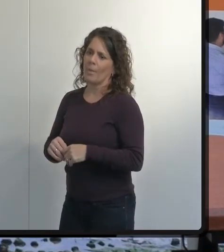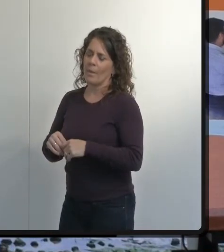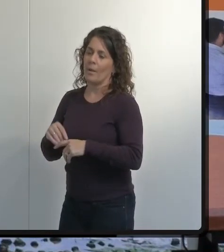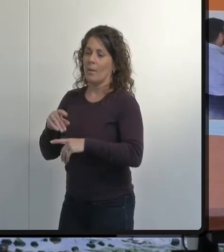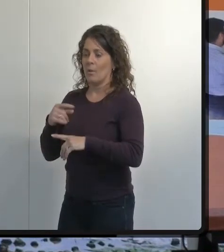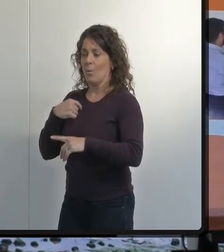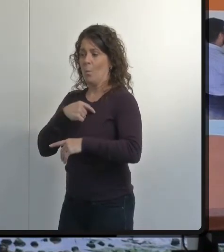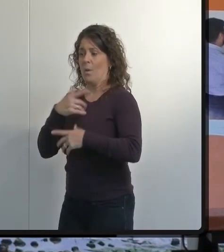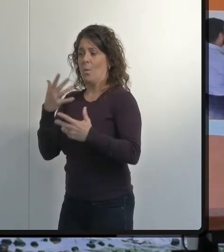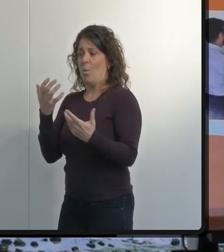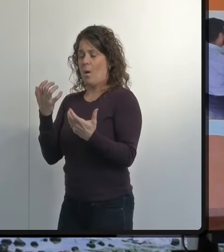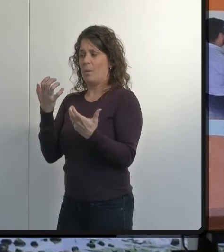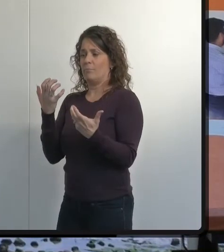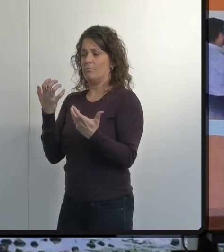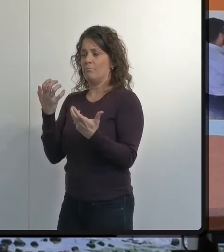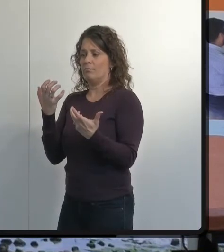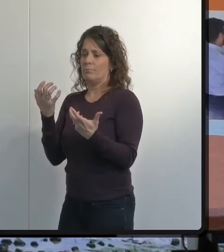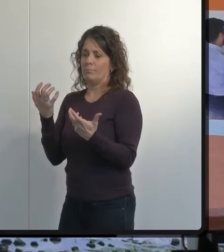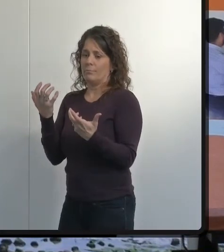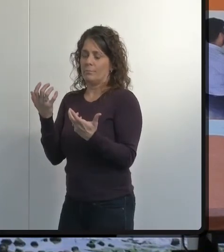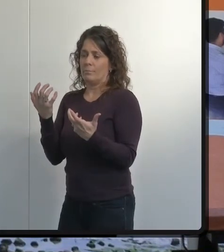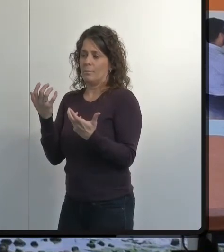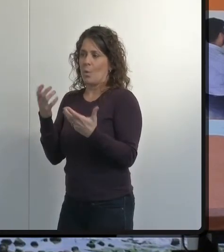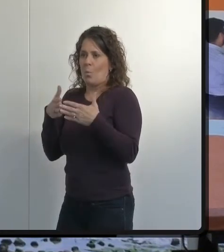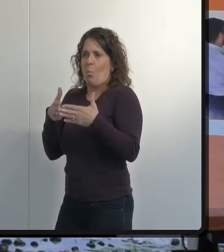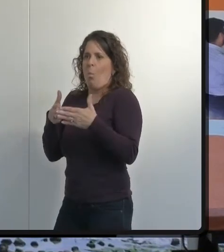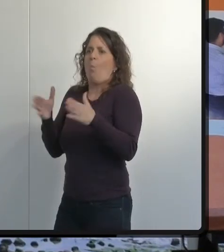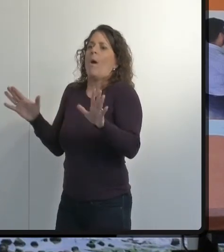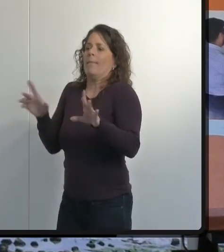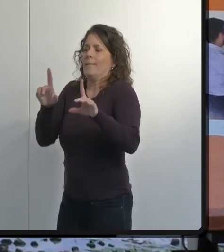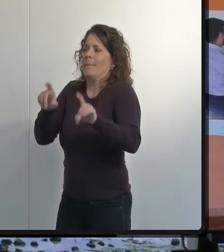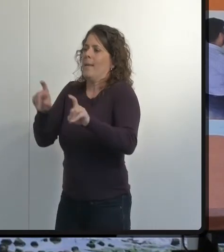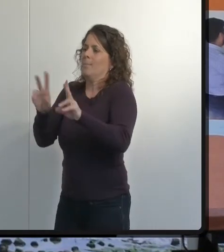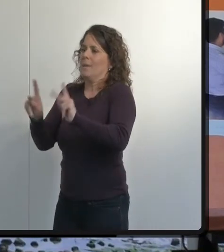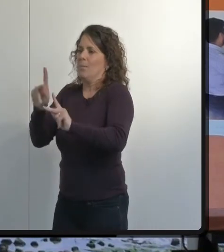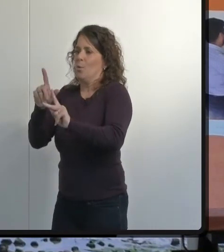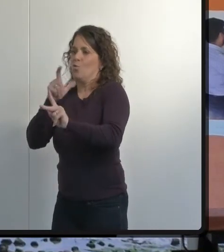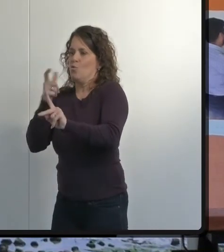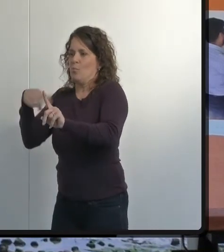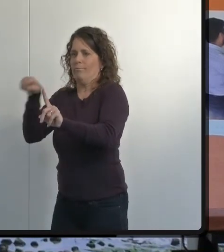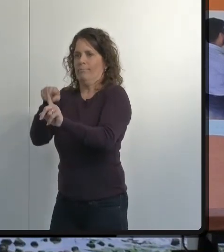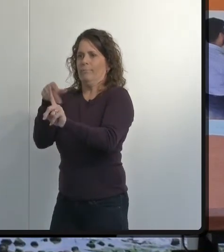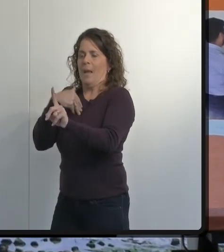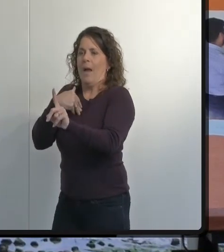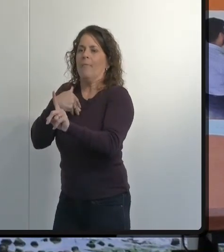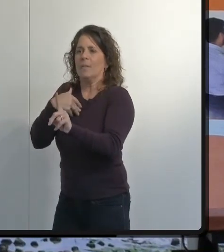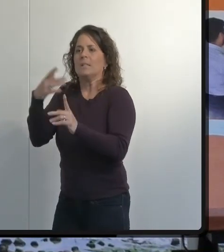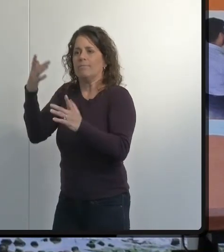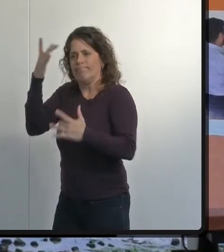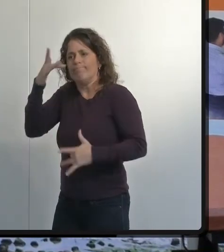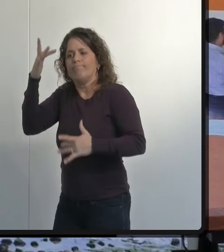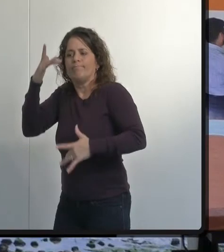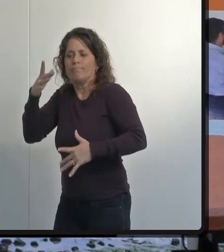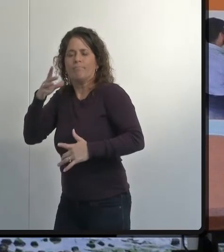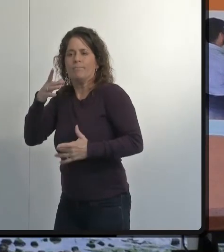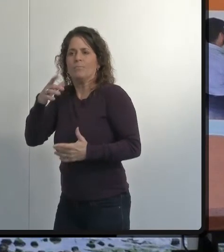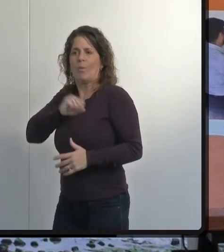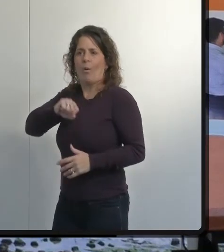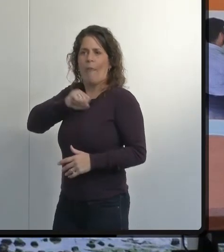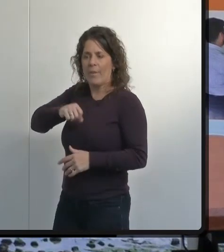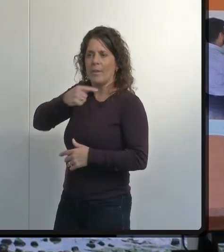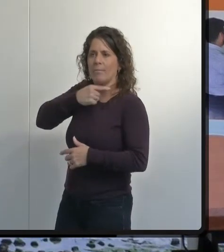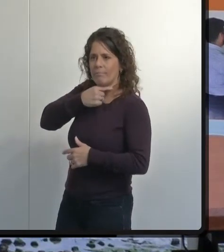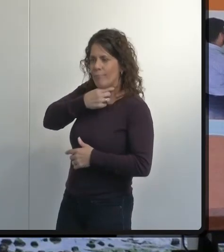want to be at a place where we can broadly test anyone that is symptomatic. And if I